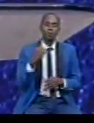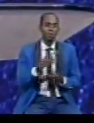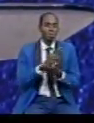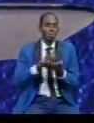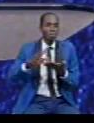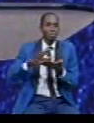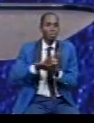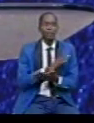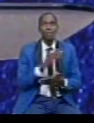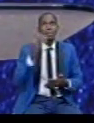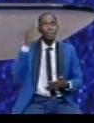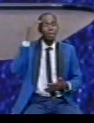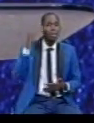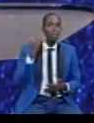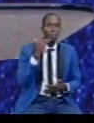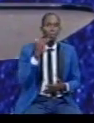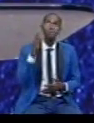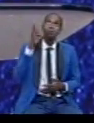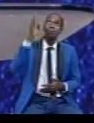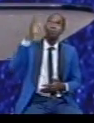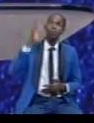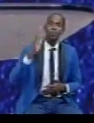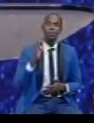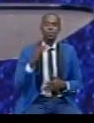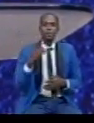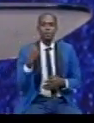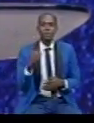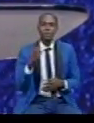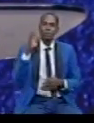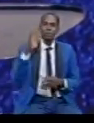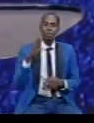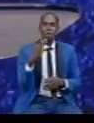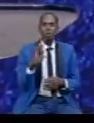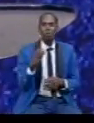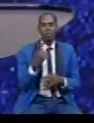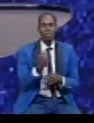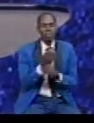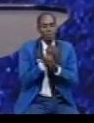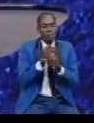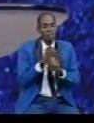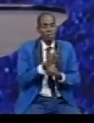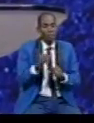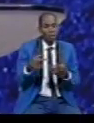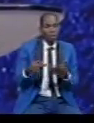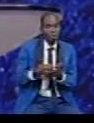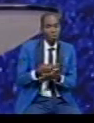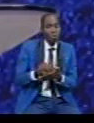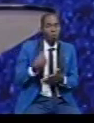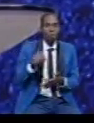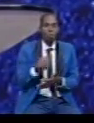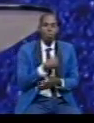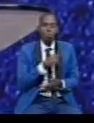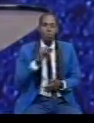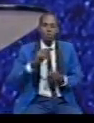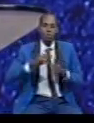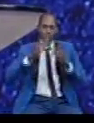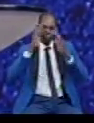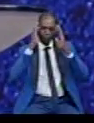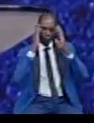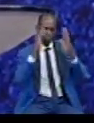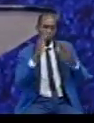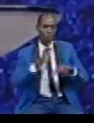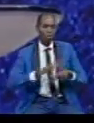a preacher of the saving gospel, we ought to concentrate on pleasing God rather